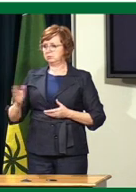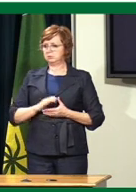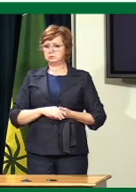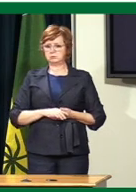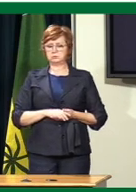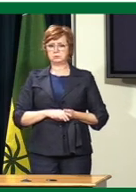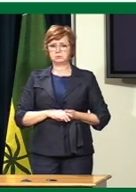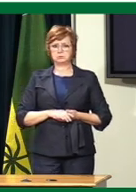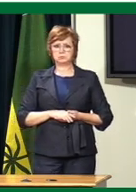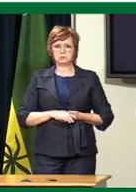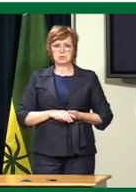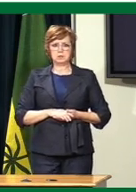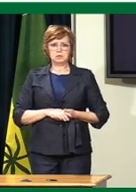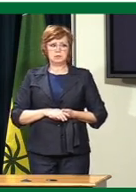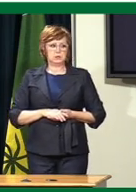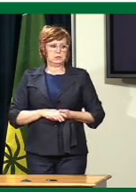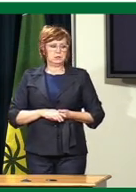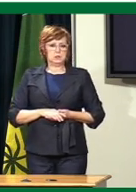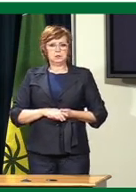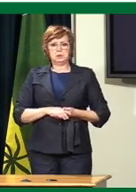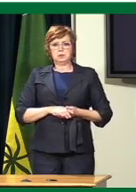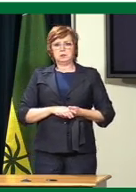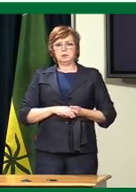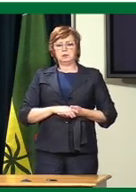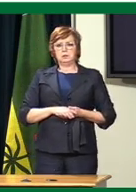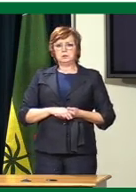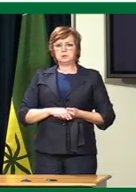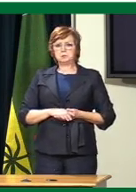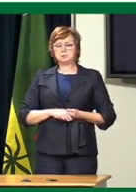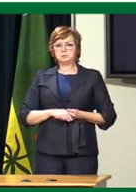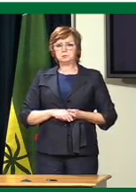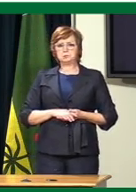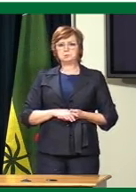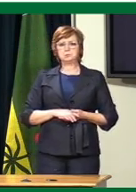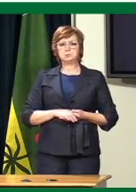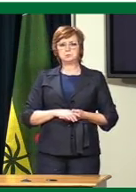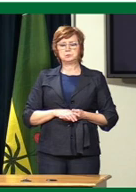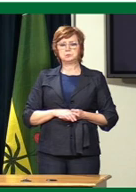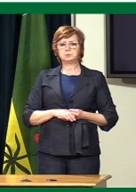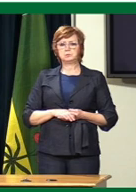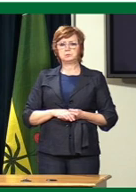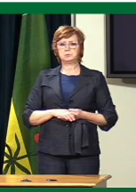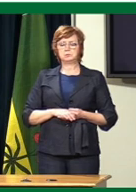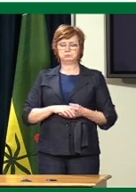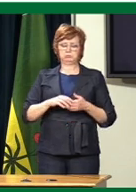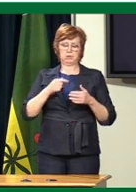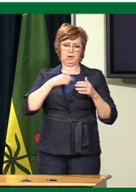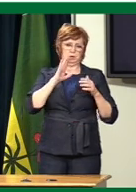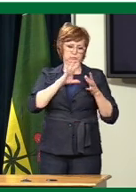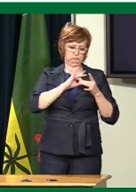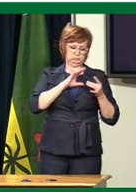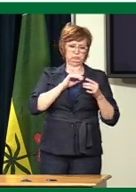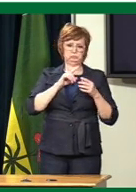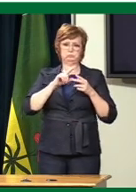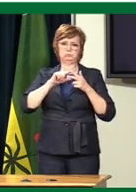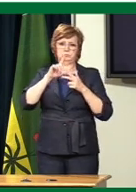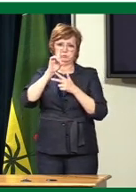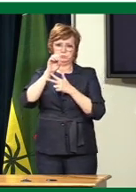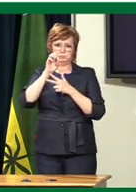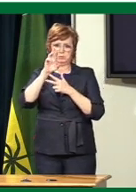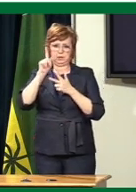So I'll start, but again, I'll probably turn it over to Derek and Susan. So I think what's been highlighted throughout the